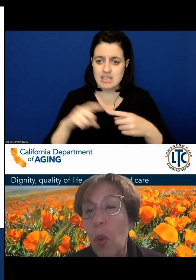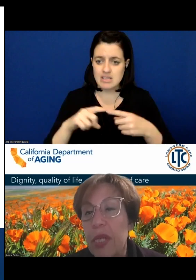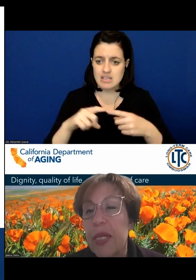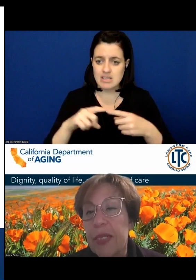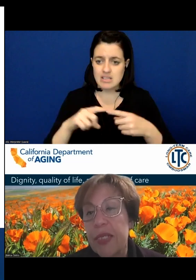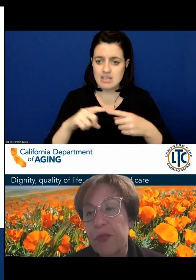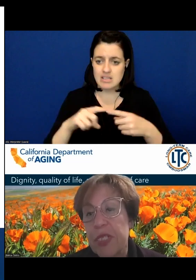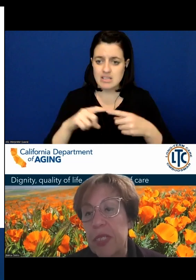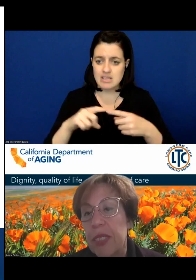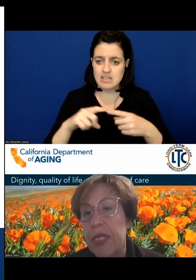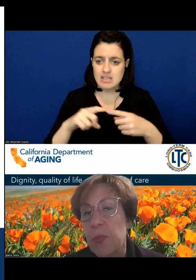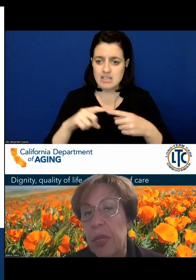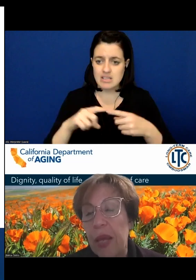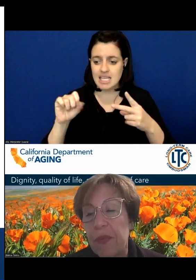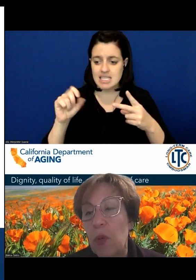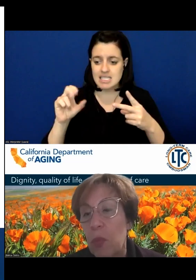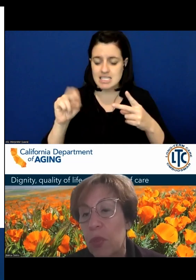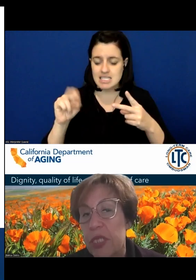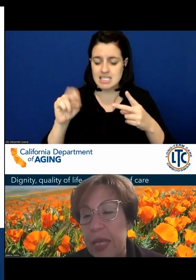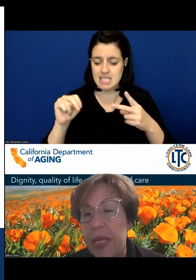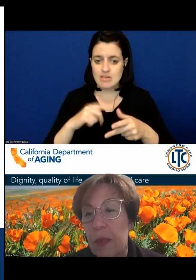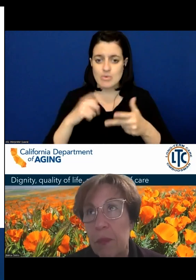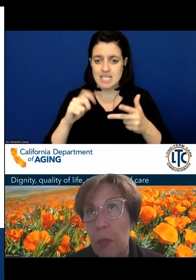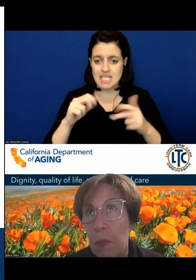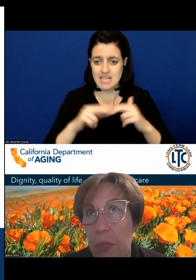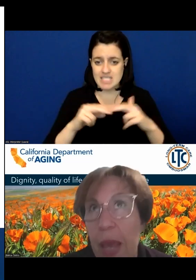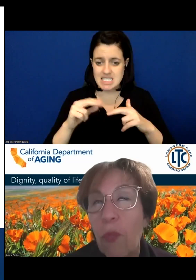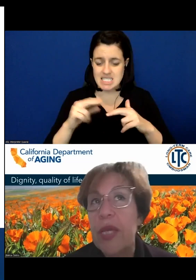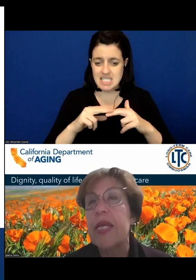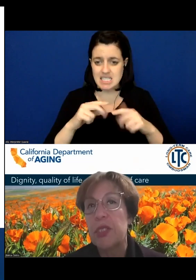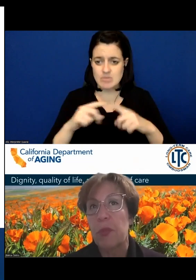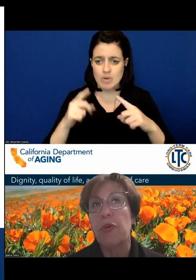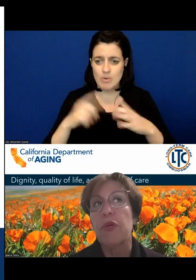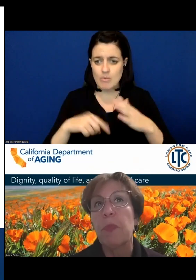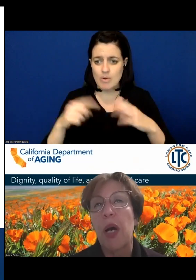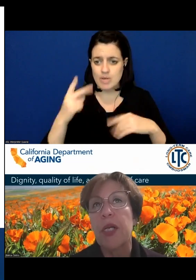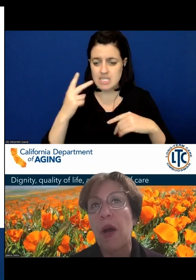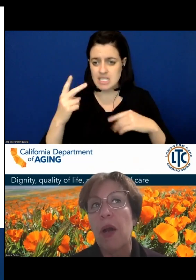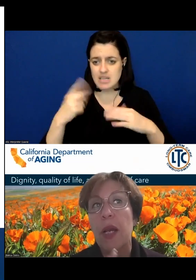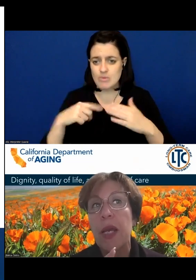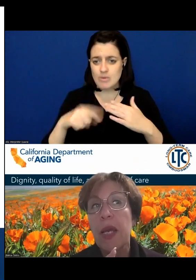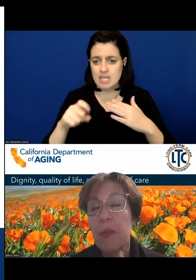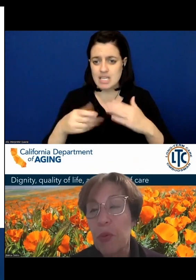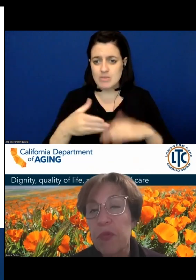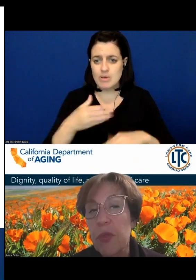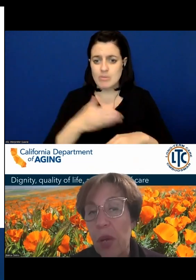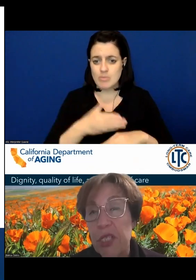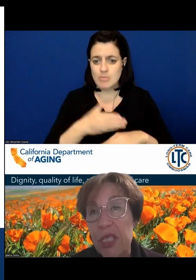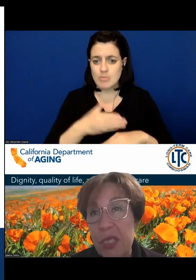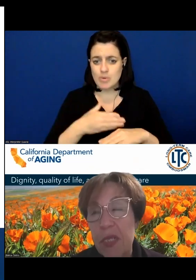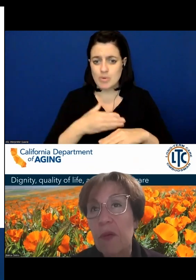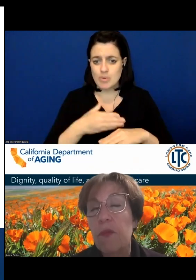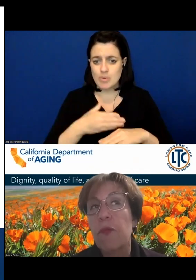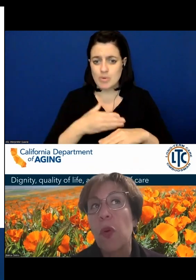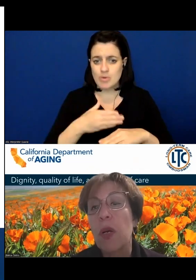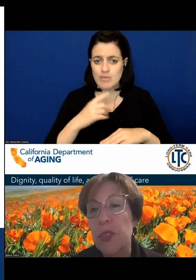we're going to need these facilities, but I think what we're seeing that we need to improve upon are improving the